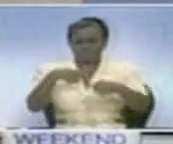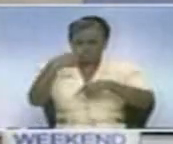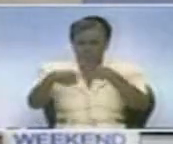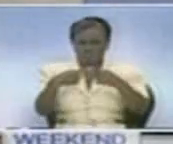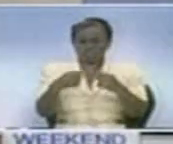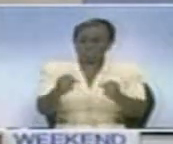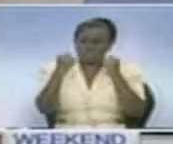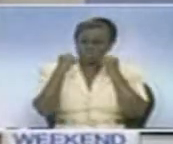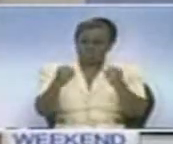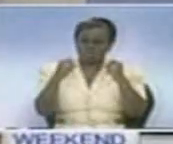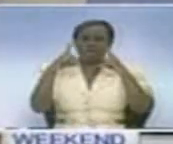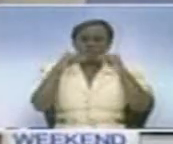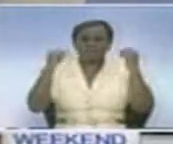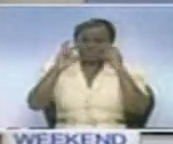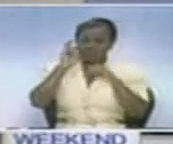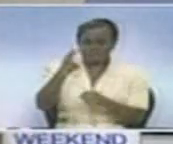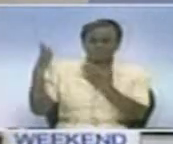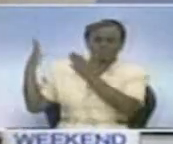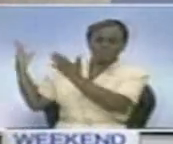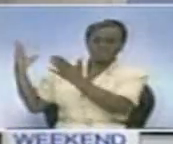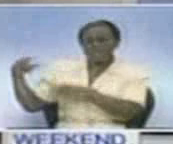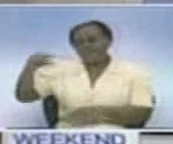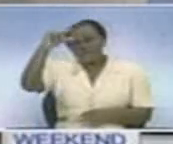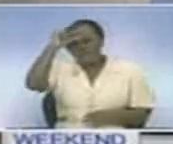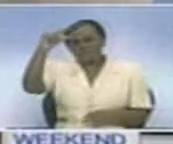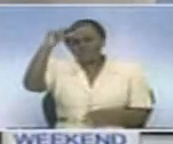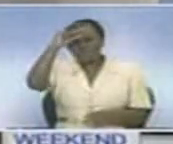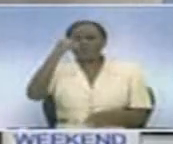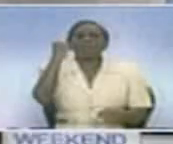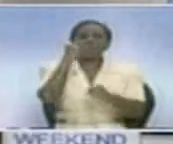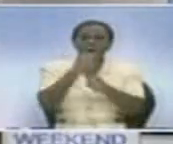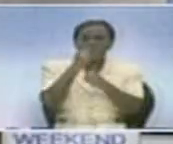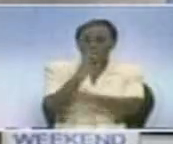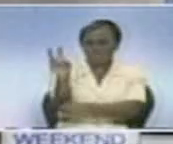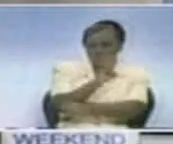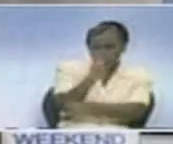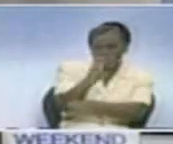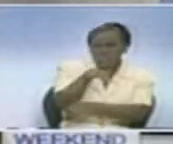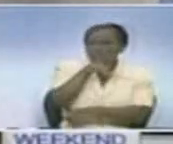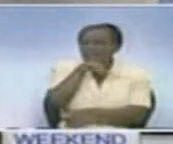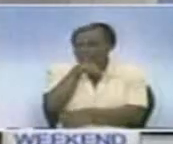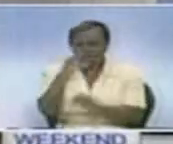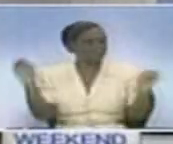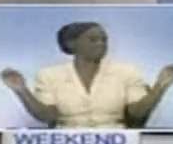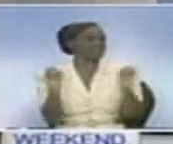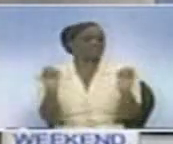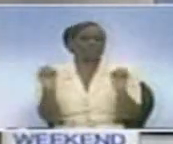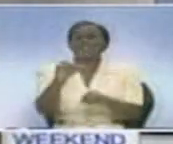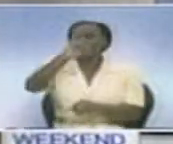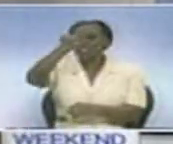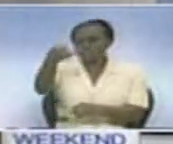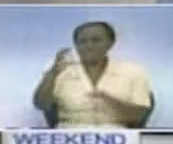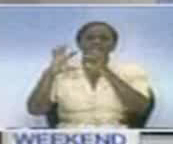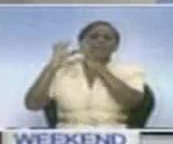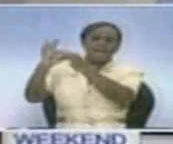very strongly worded as you can see here, it says that the government does not work under the supervision of Mr. Raila Odinga, saying that the Jubilee